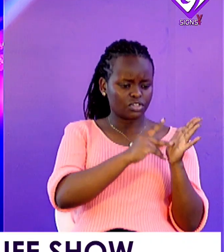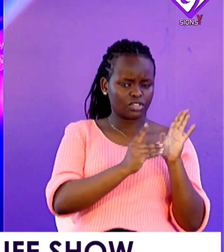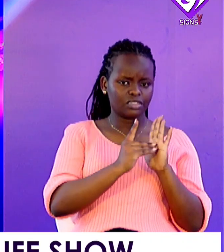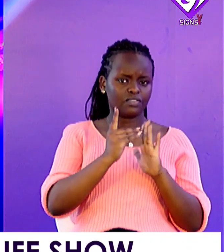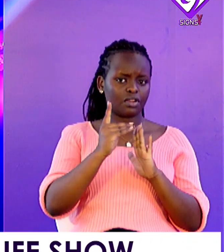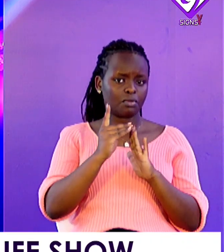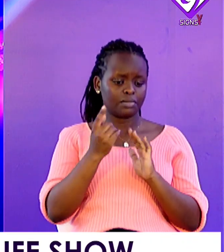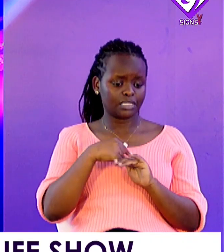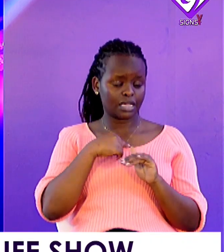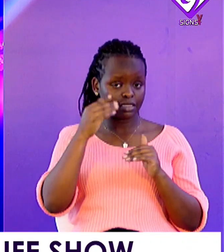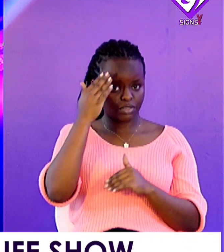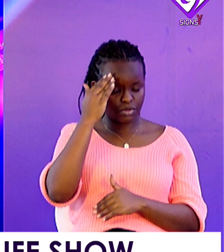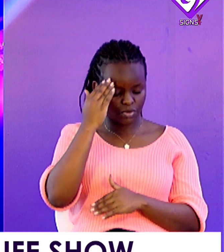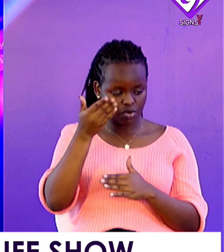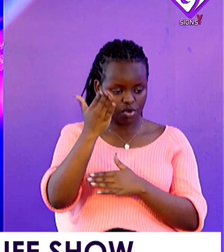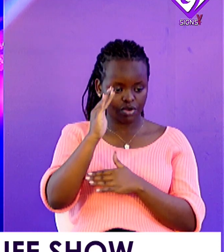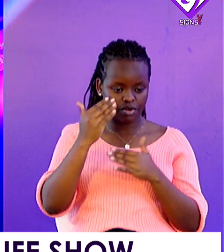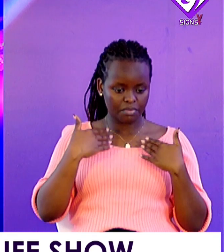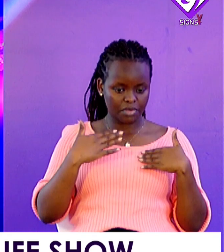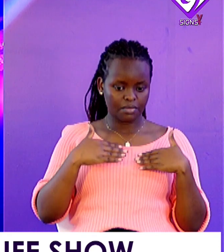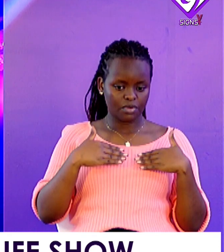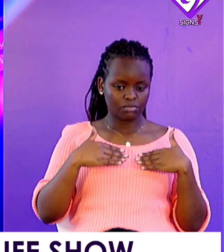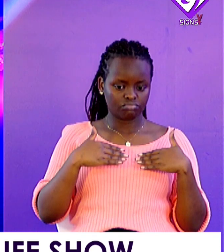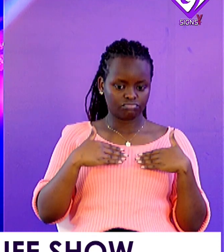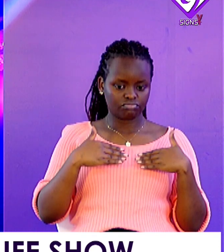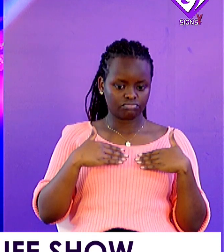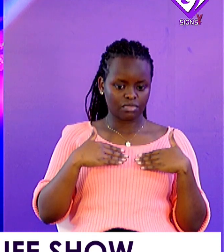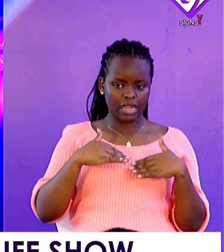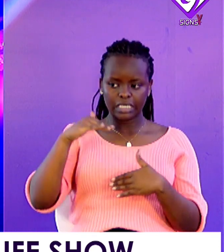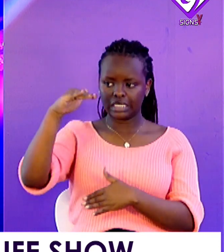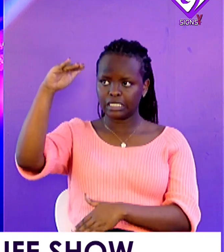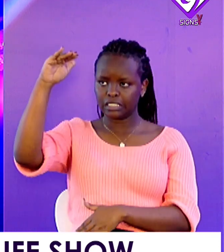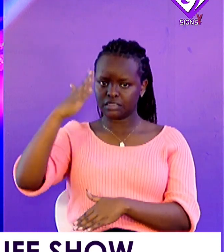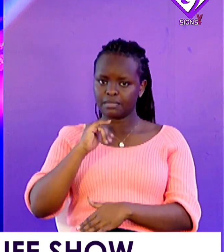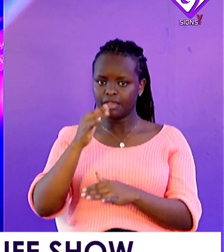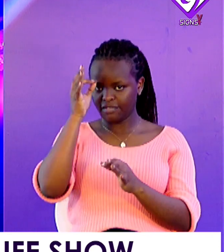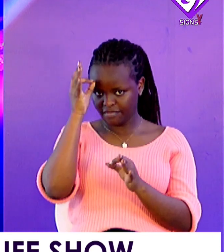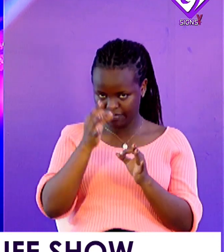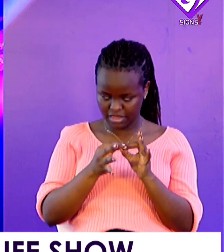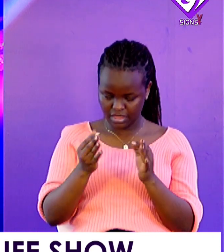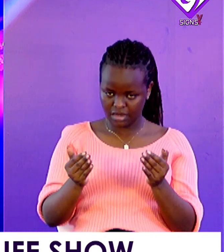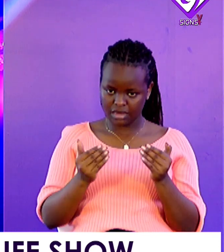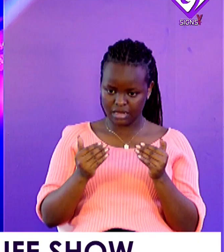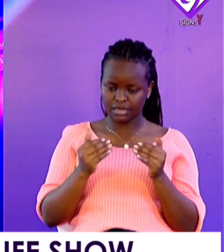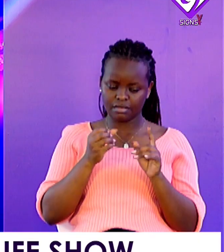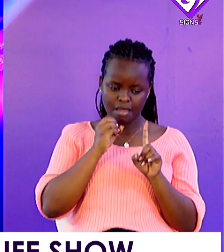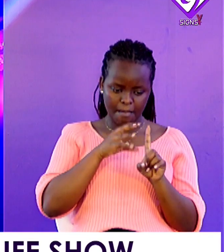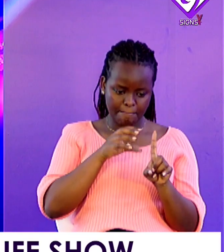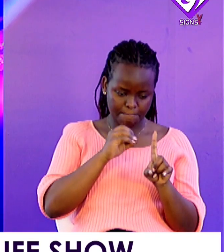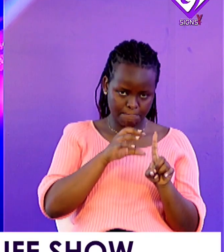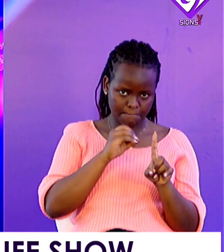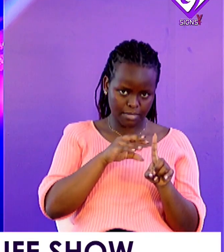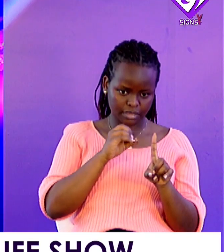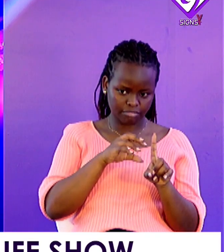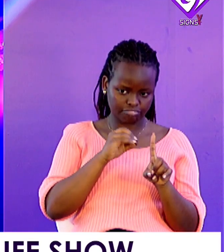there are people God will raise, or people be raised by faith, and they need to be mentored, where they sit